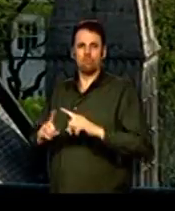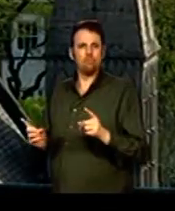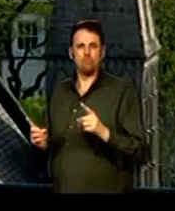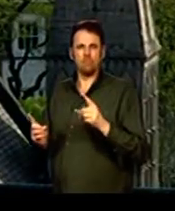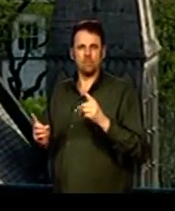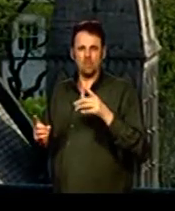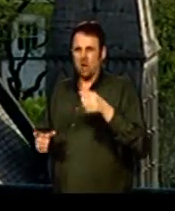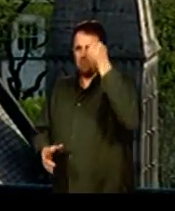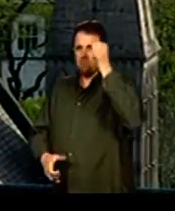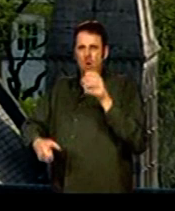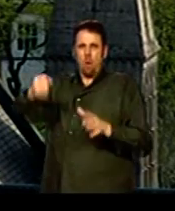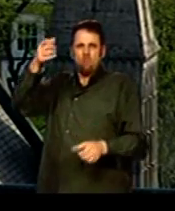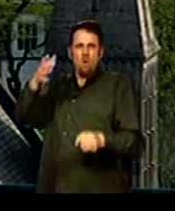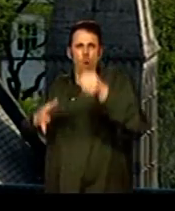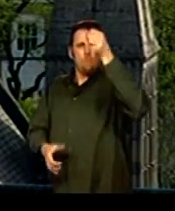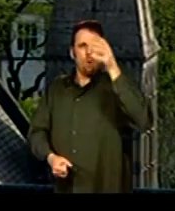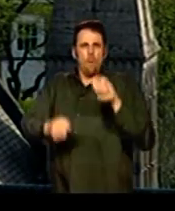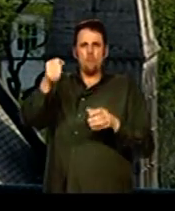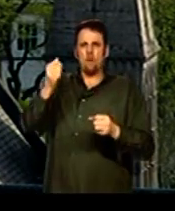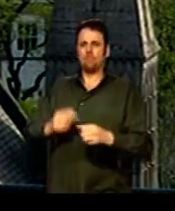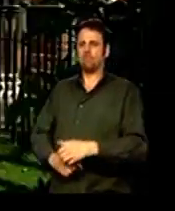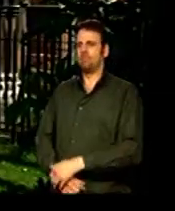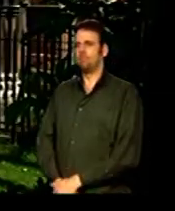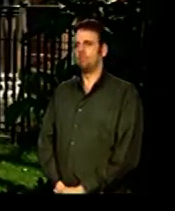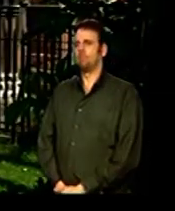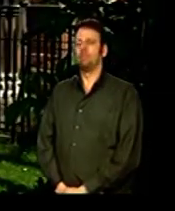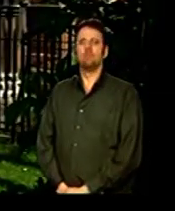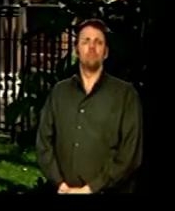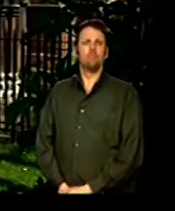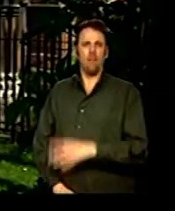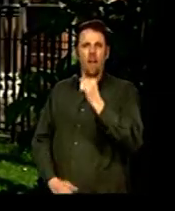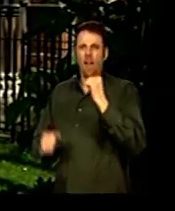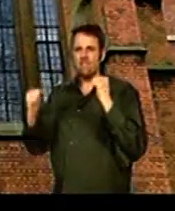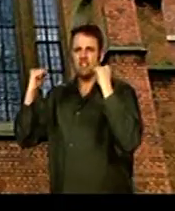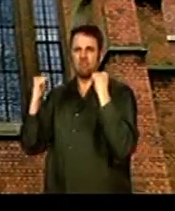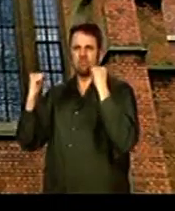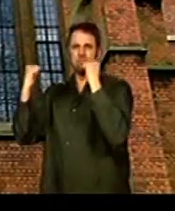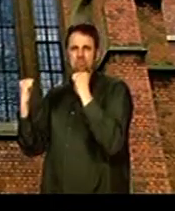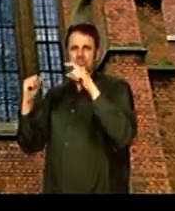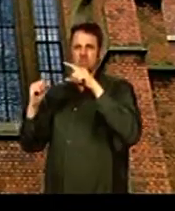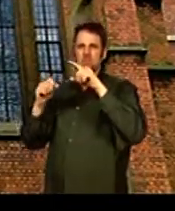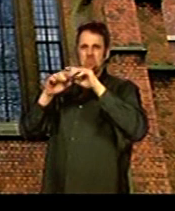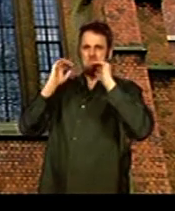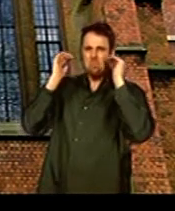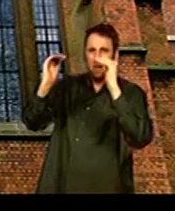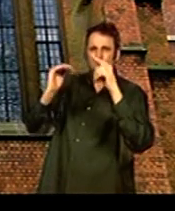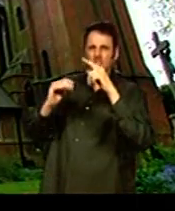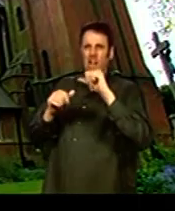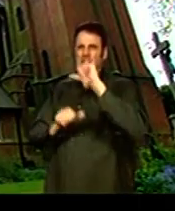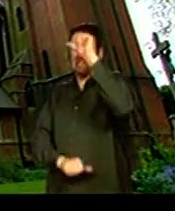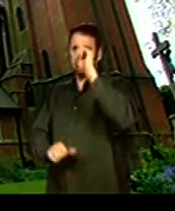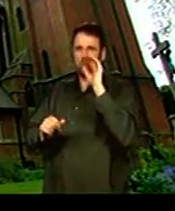are crowded with spires. There are buttresses and porches and great tall windows.